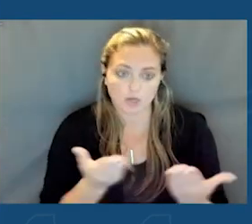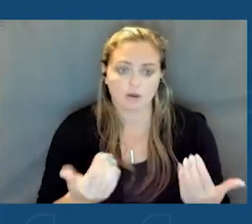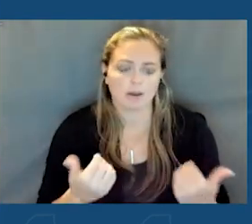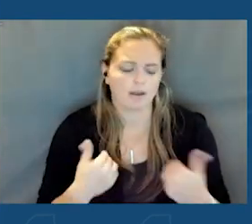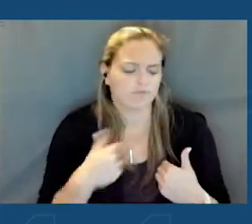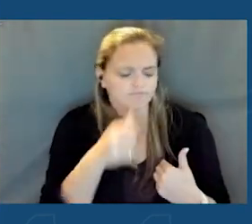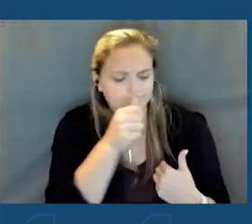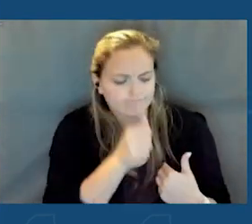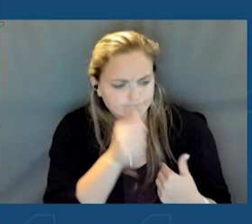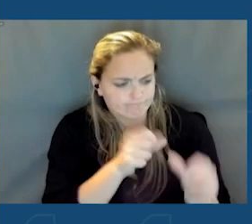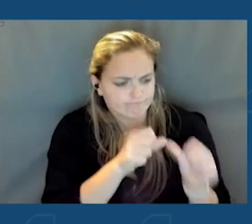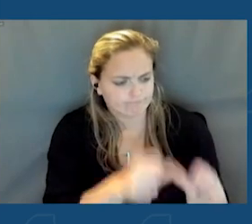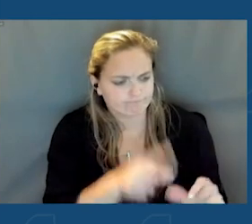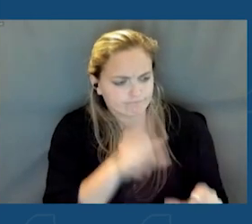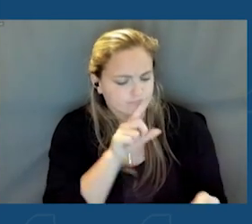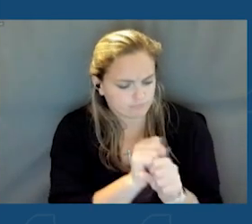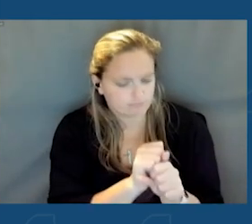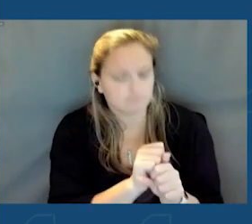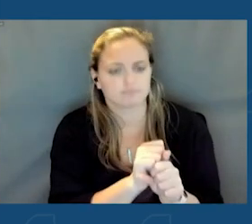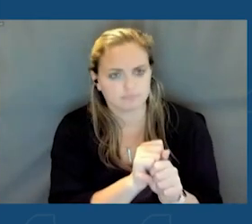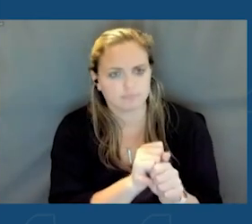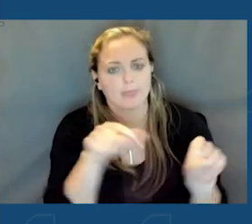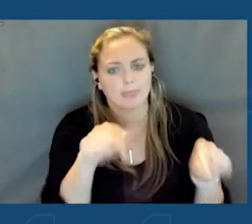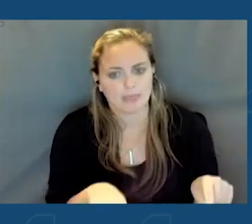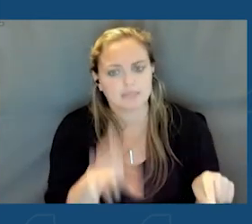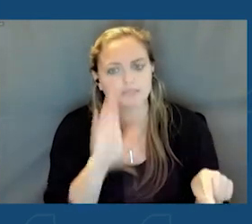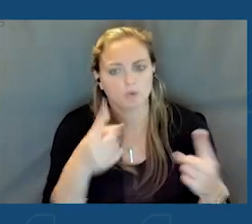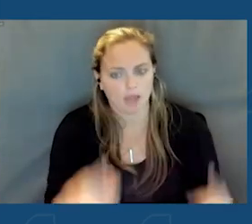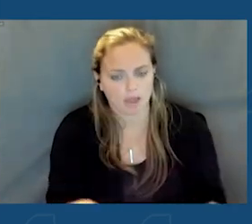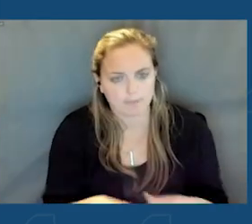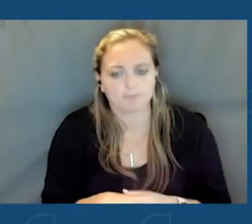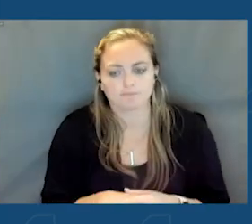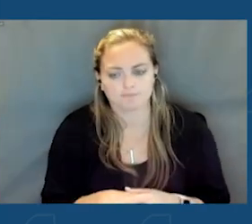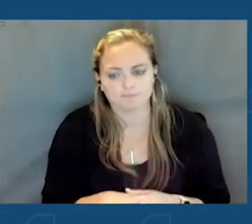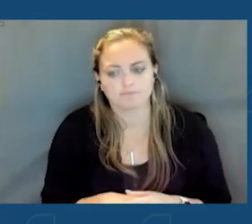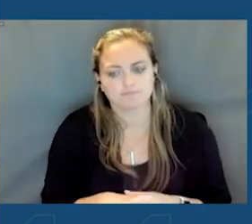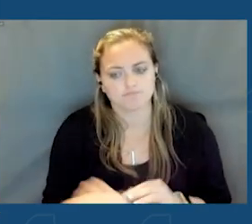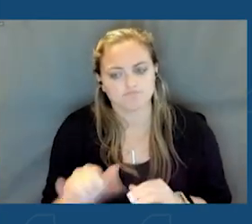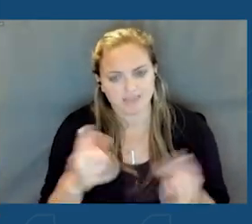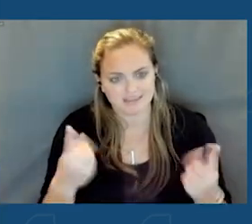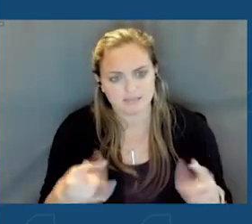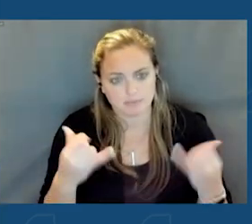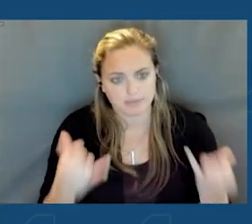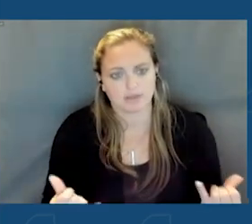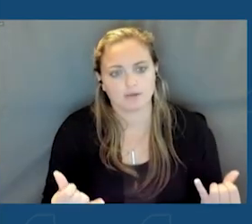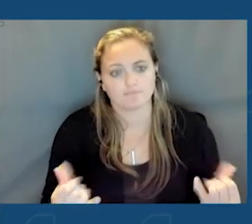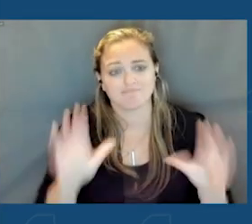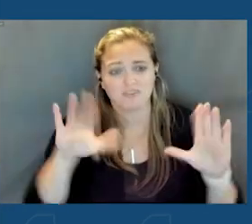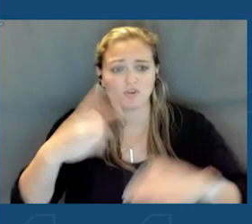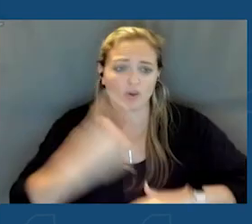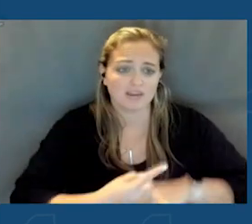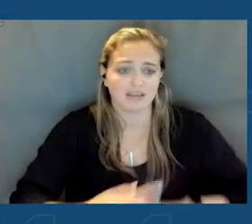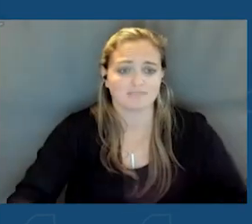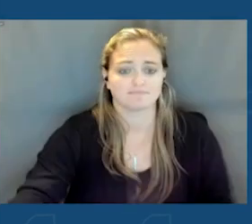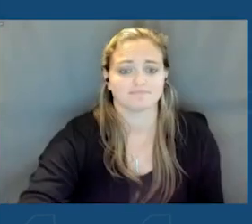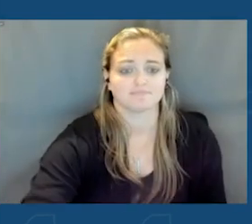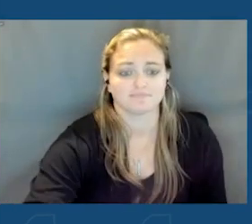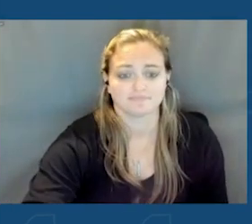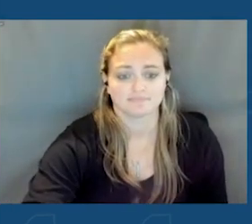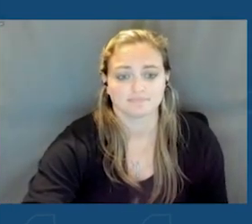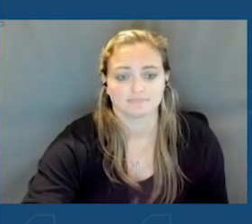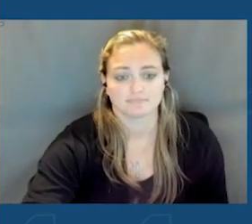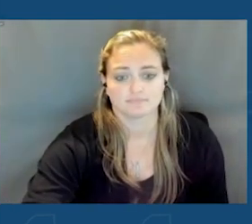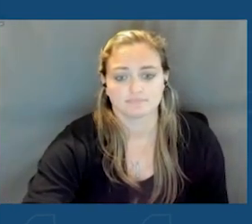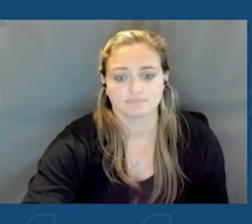and conviction that this would happen as it has happened. Have a great day.